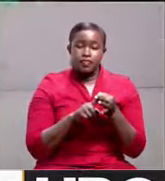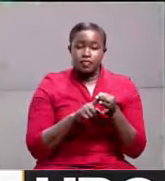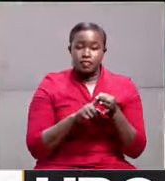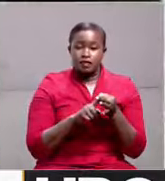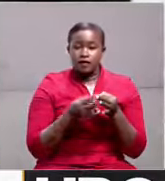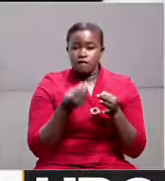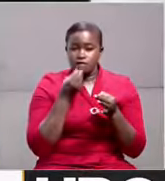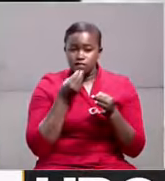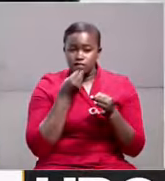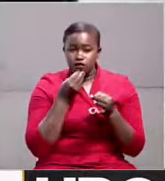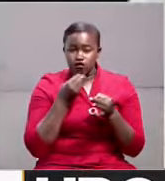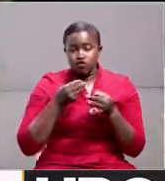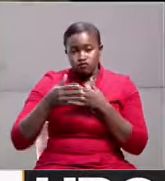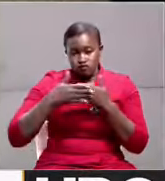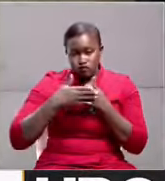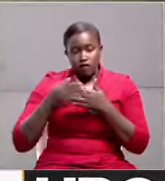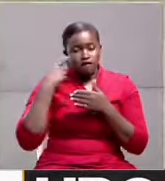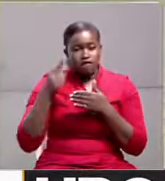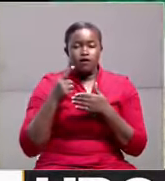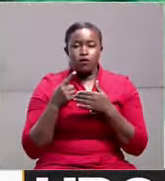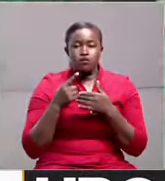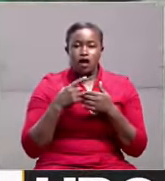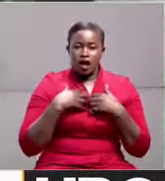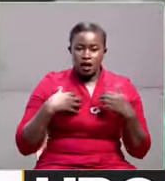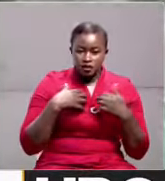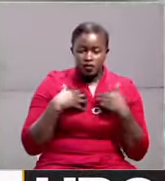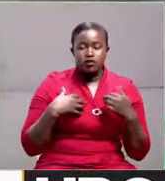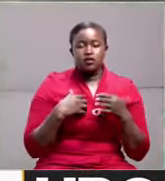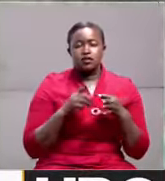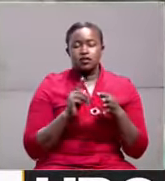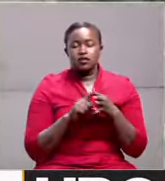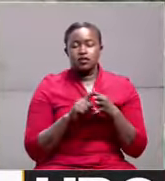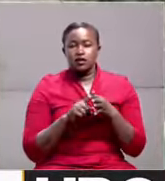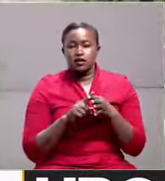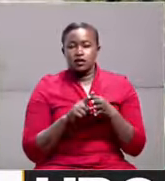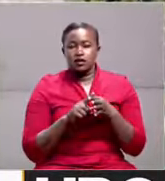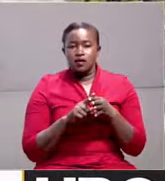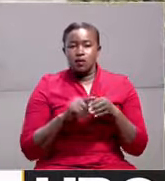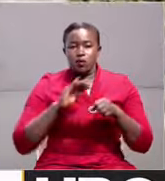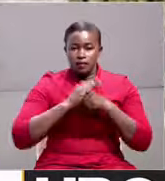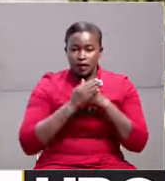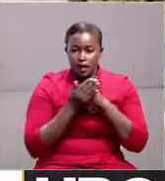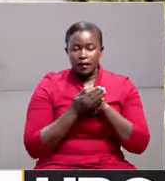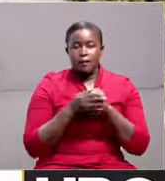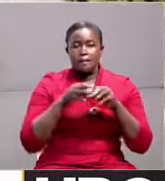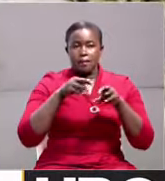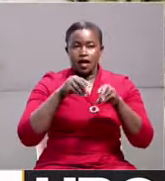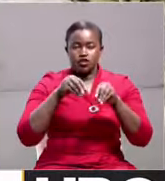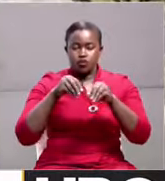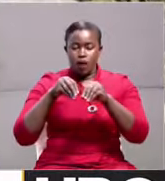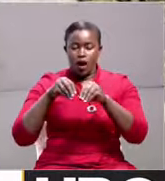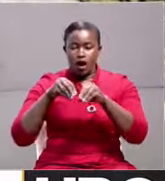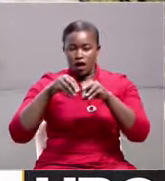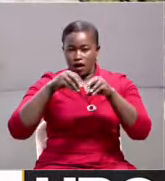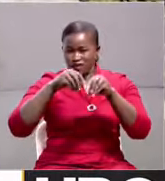feed processing for livestock. And number four, manure production.